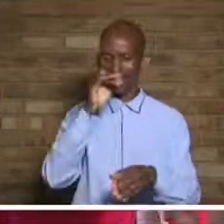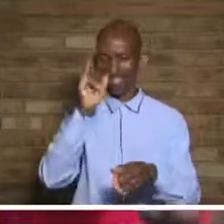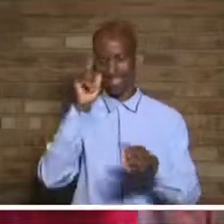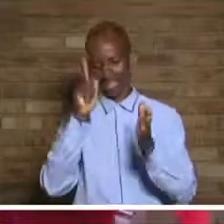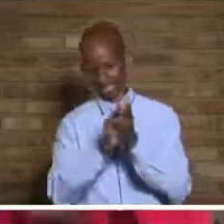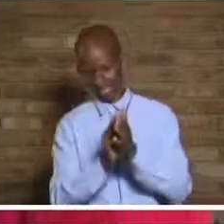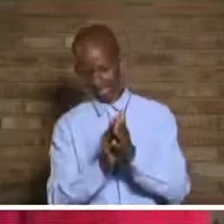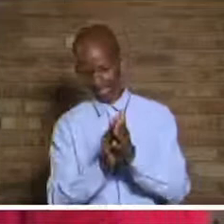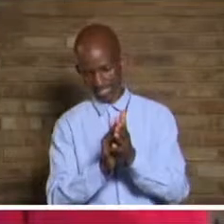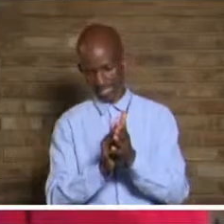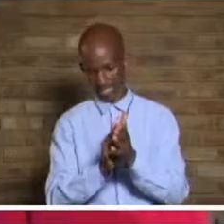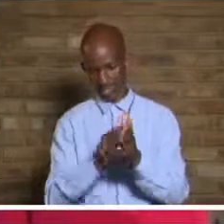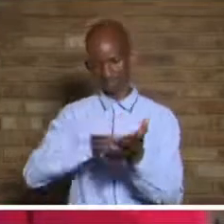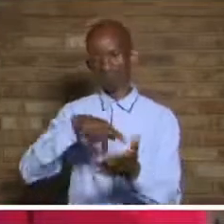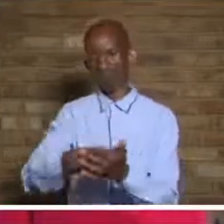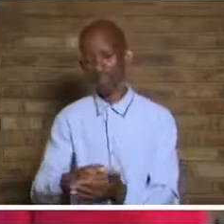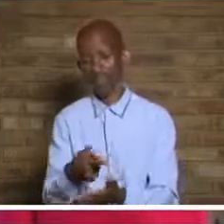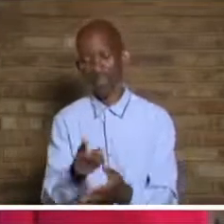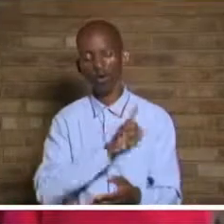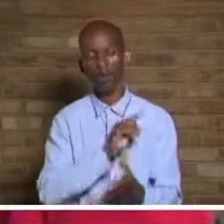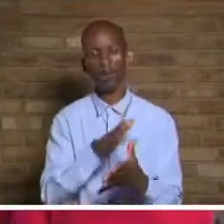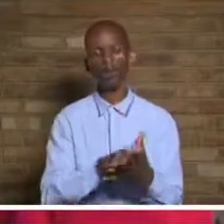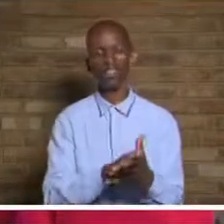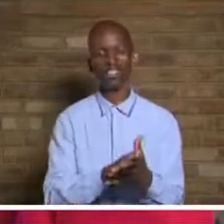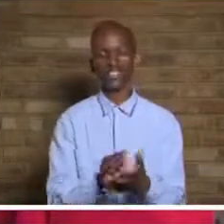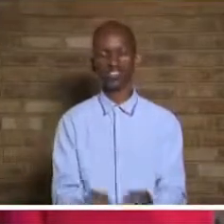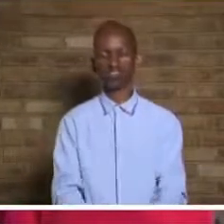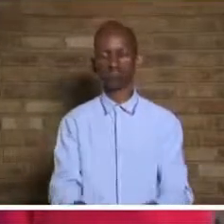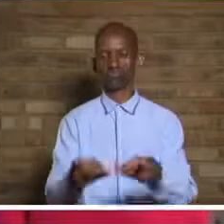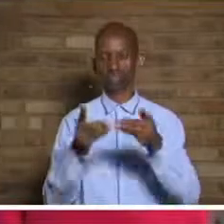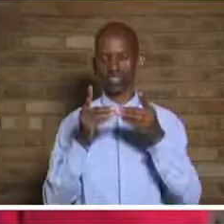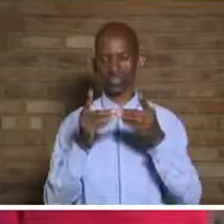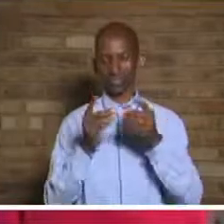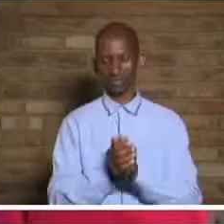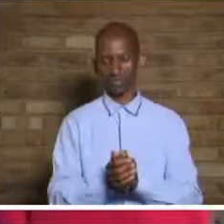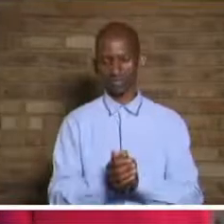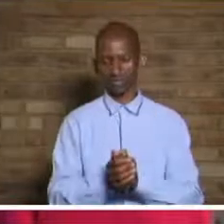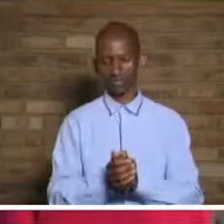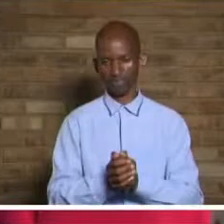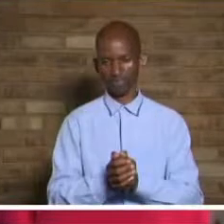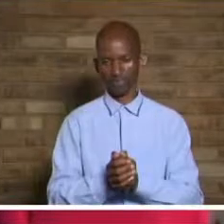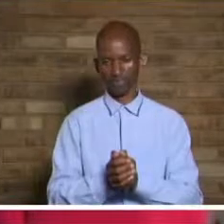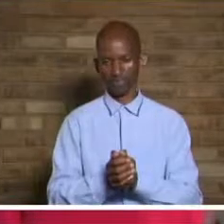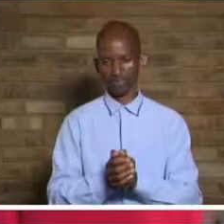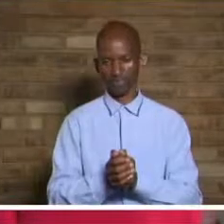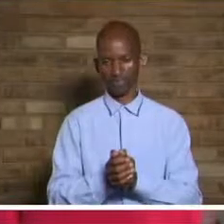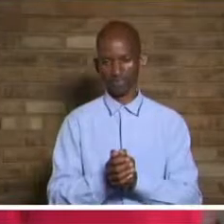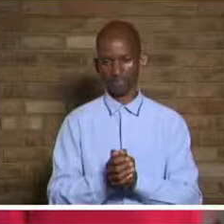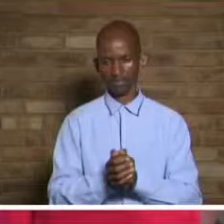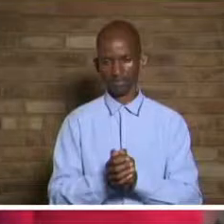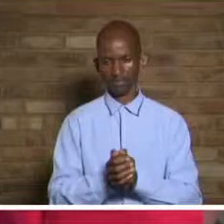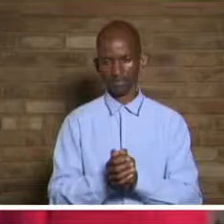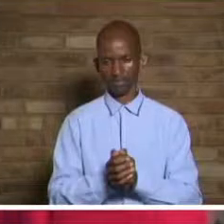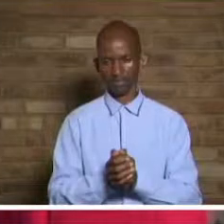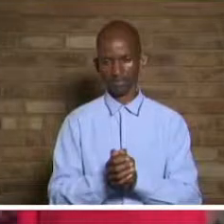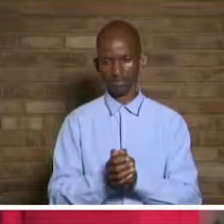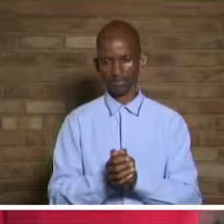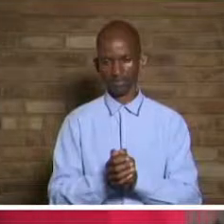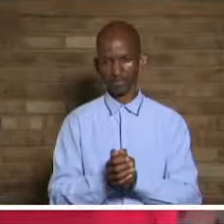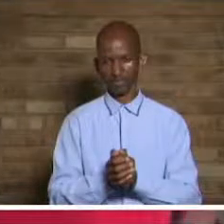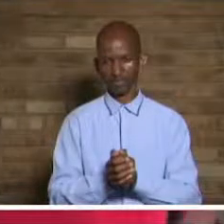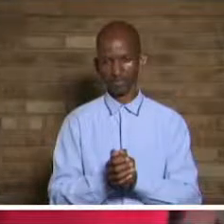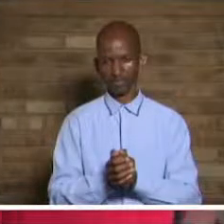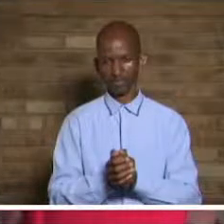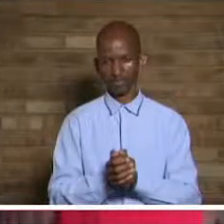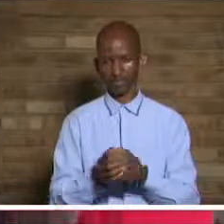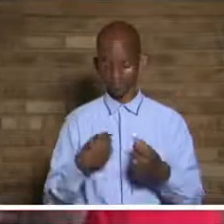dintlo re tlo wela ka dintlo tšeo ba epa. because they are also digging under the houses. The houses are sinking.